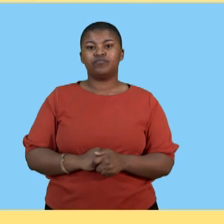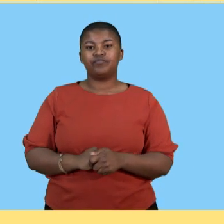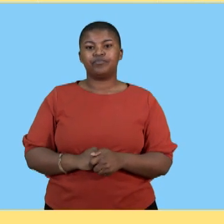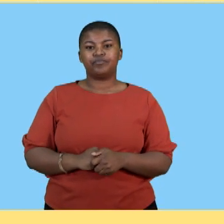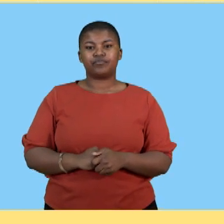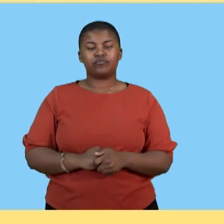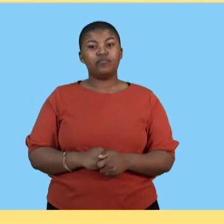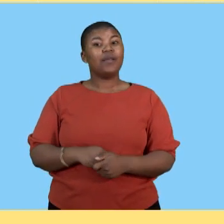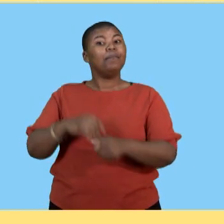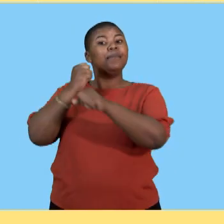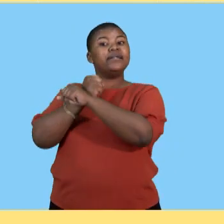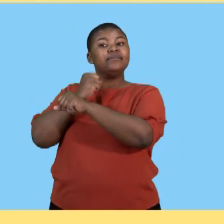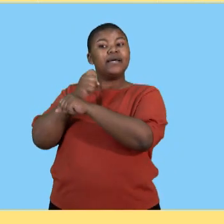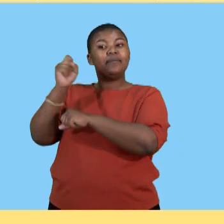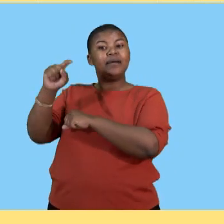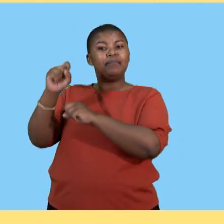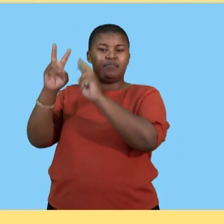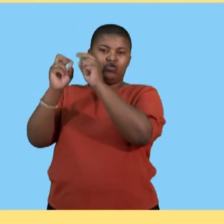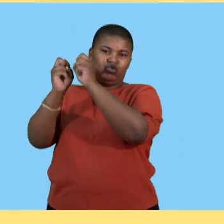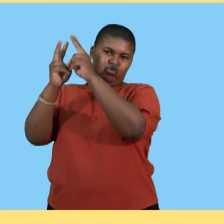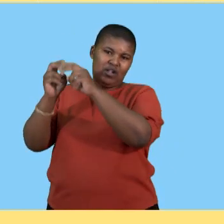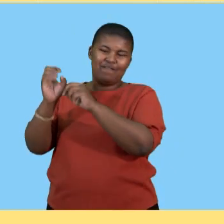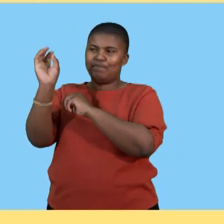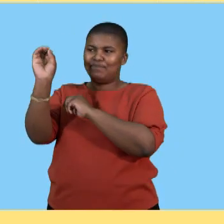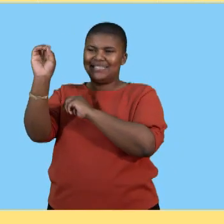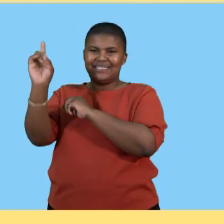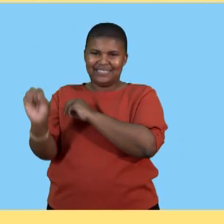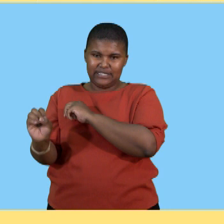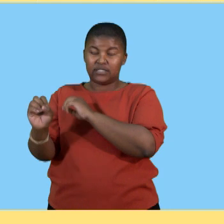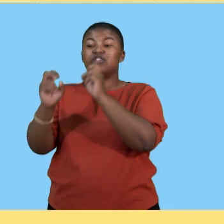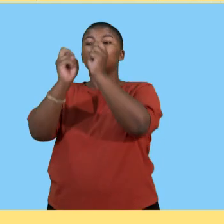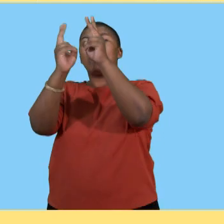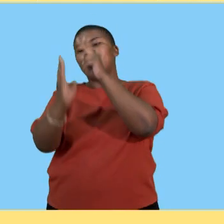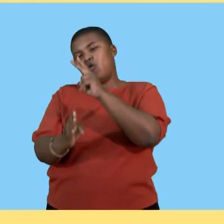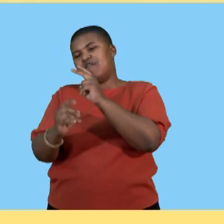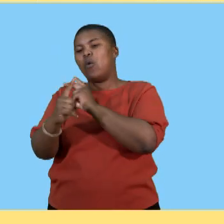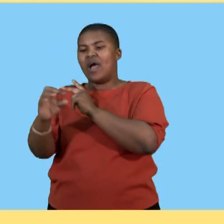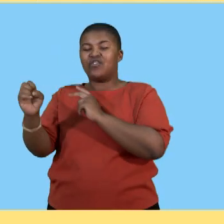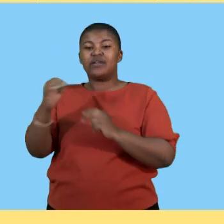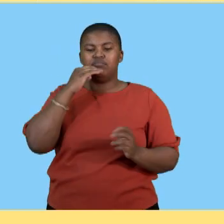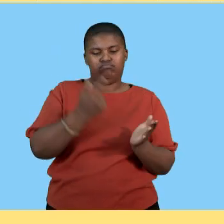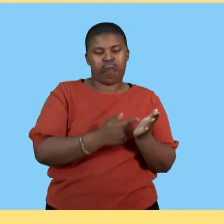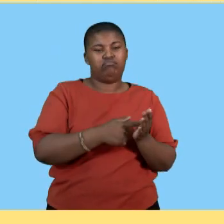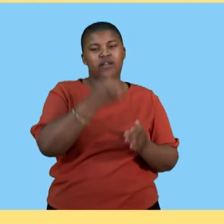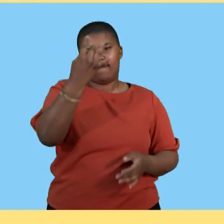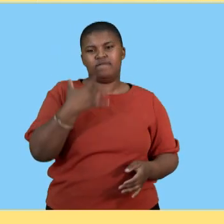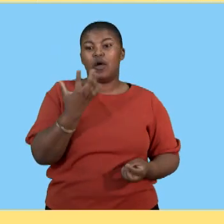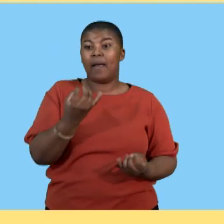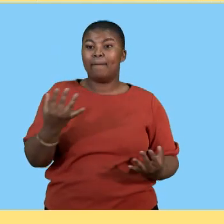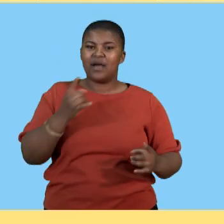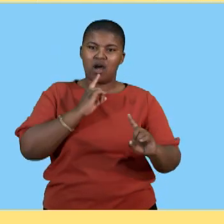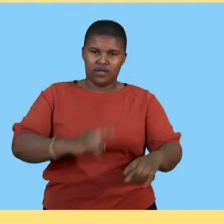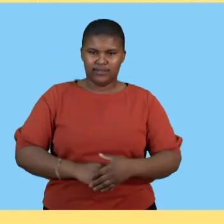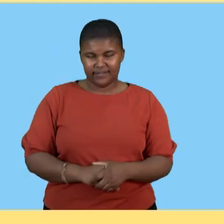460,000 multiplied by 12%. I want you to punch that in your calculator, and I want you to tell me